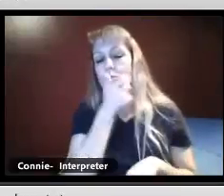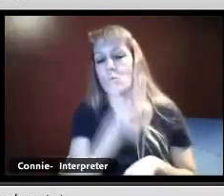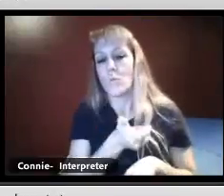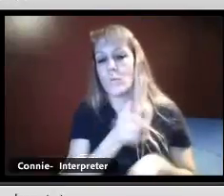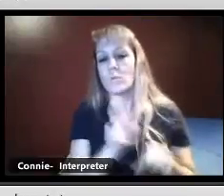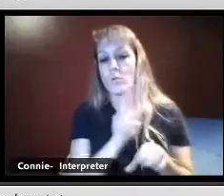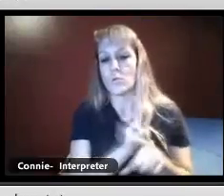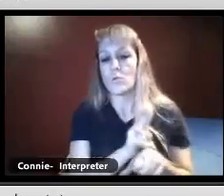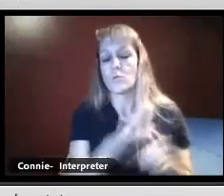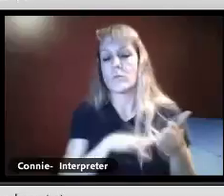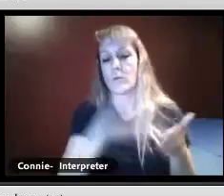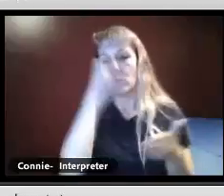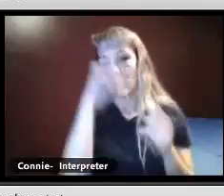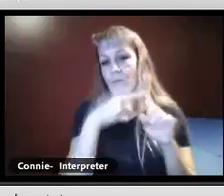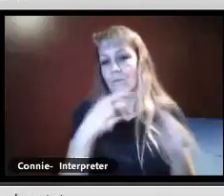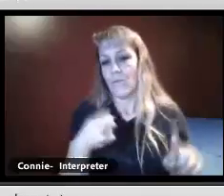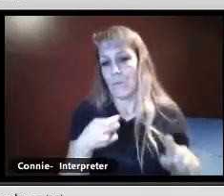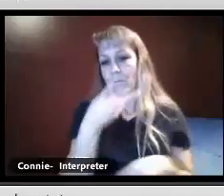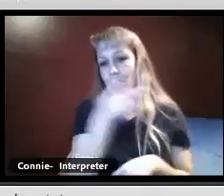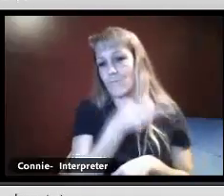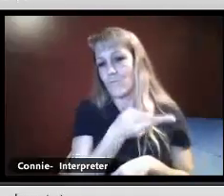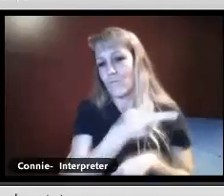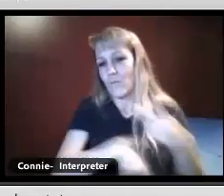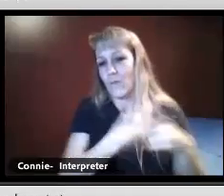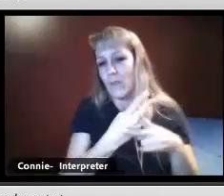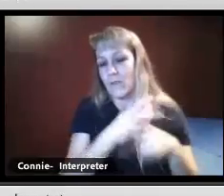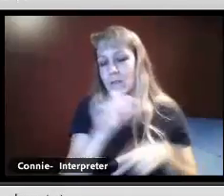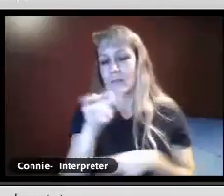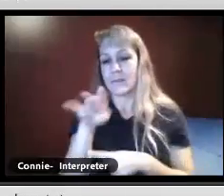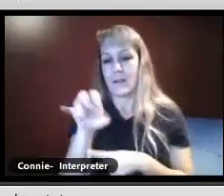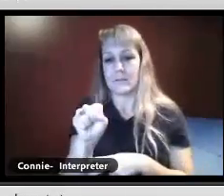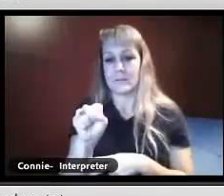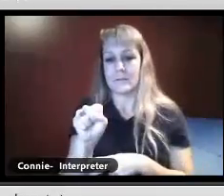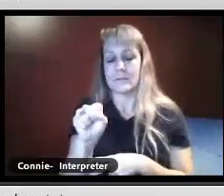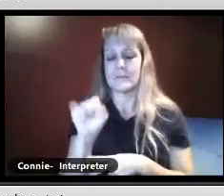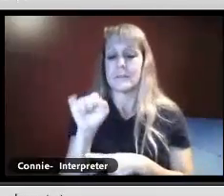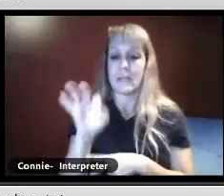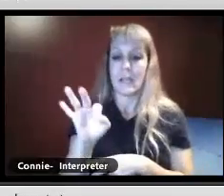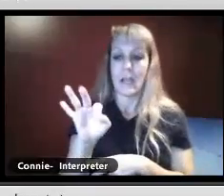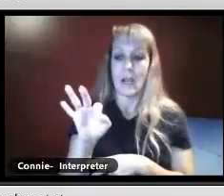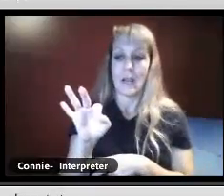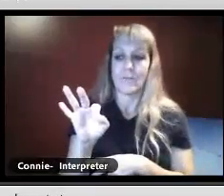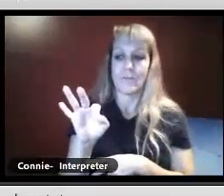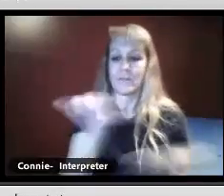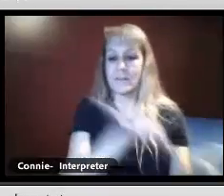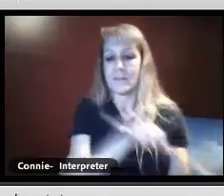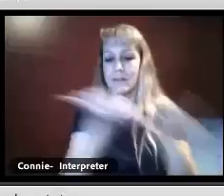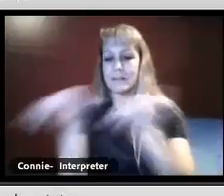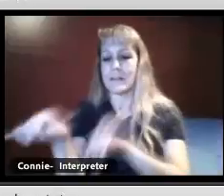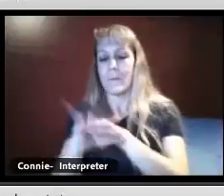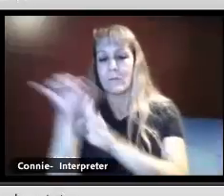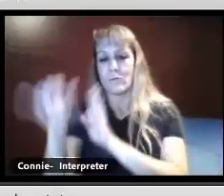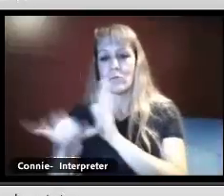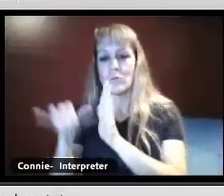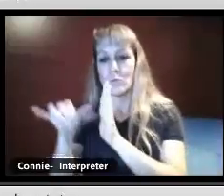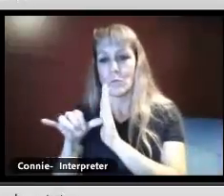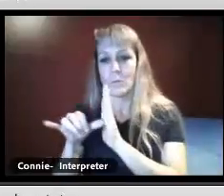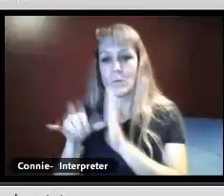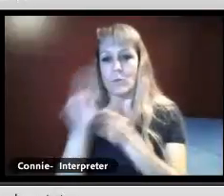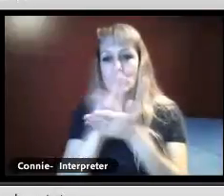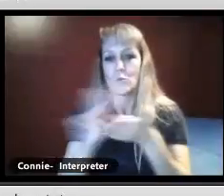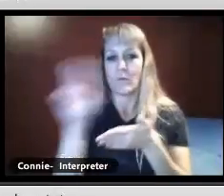of and learn from these kinds of sites if they have a kind of mirror site on YouTube. From the University